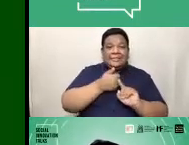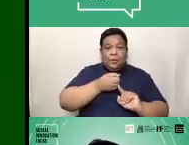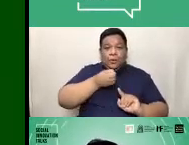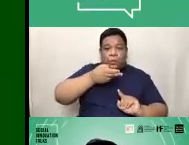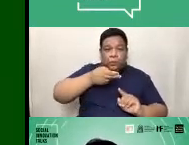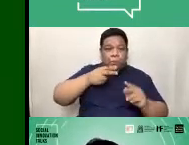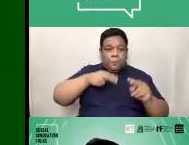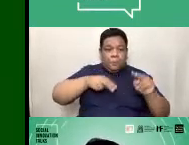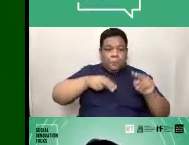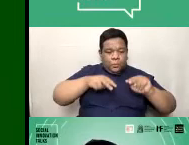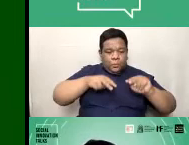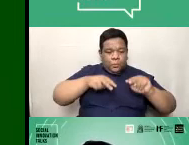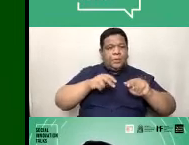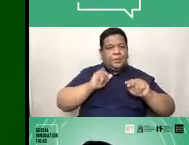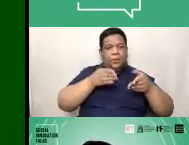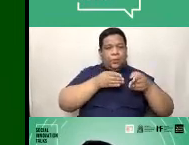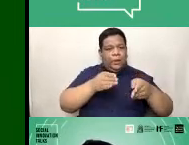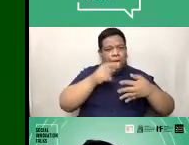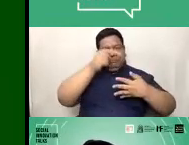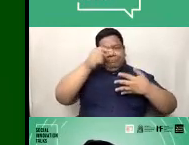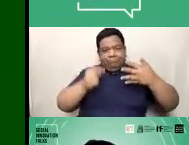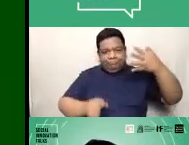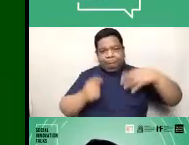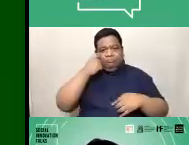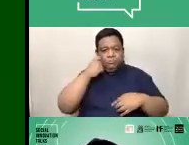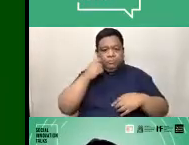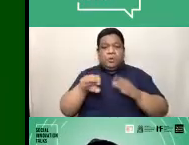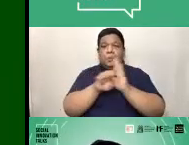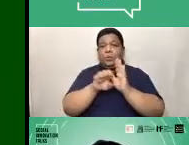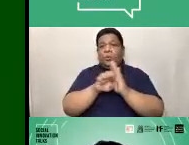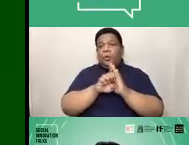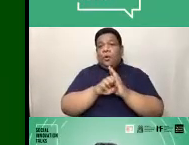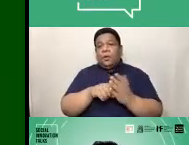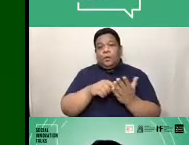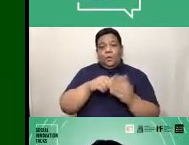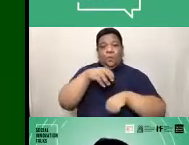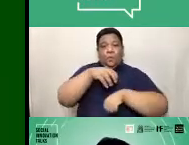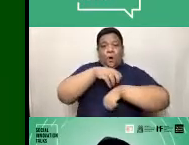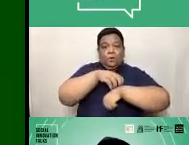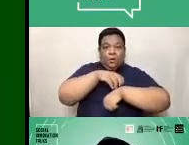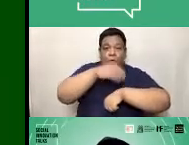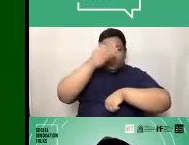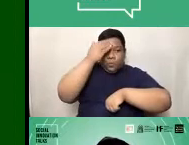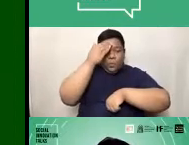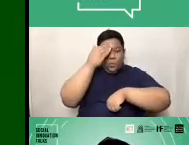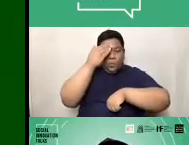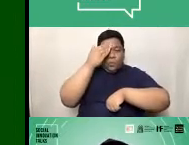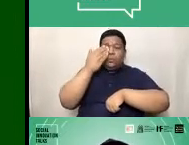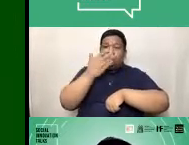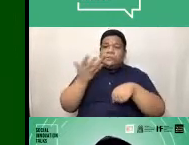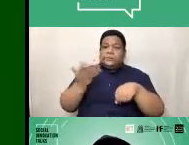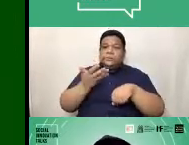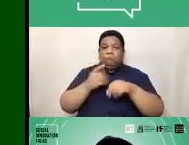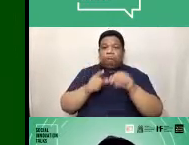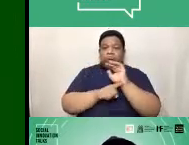have. If you're talking about let's say a smart watch, it can detect, for example, your pulse or